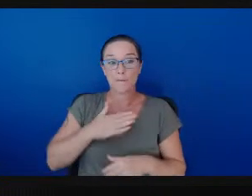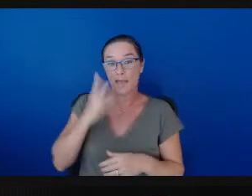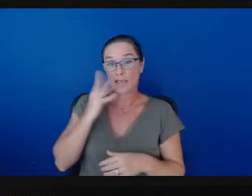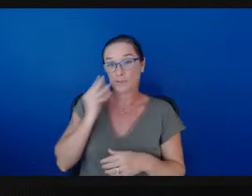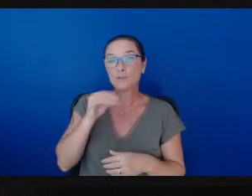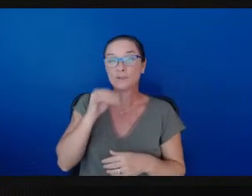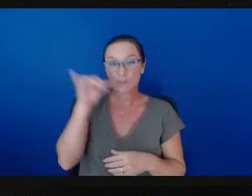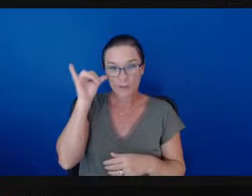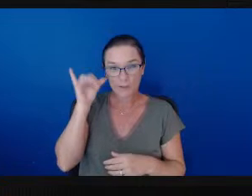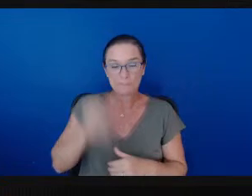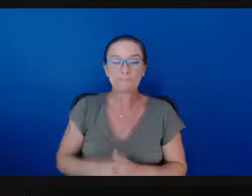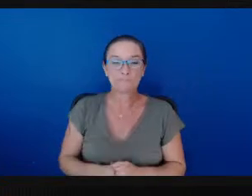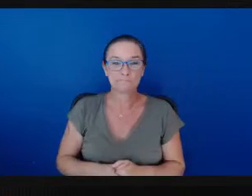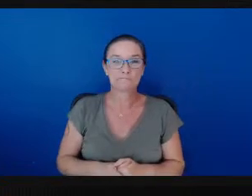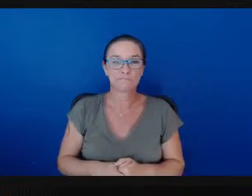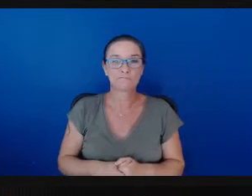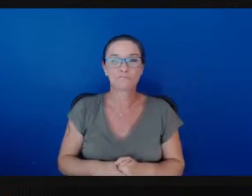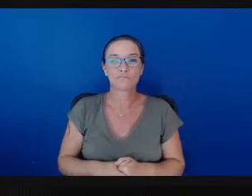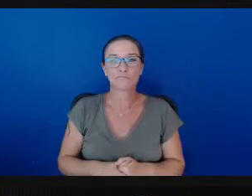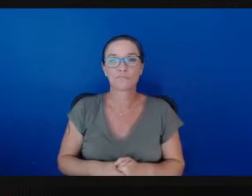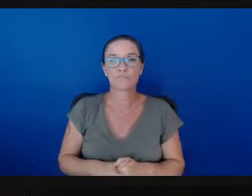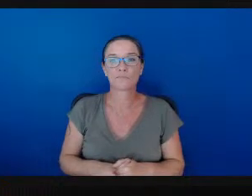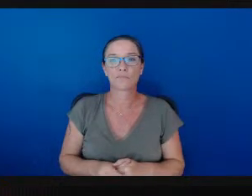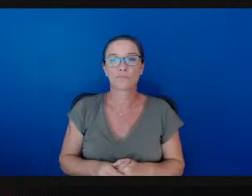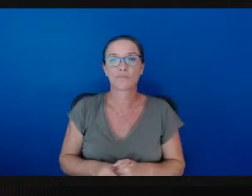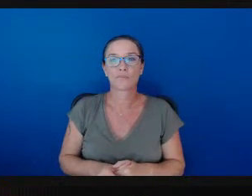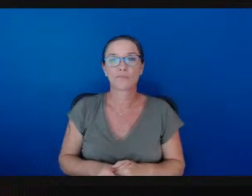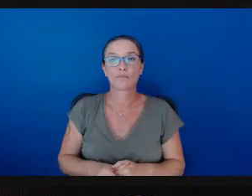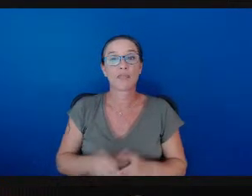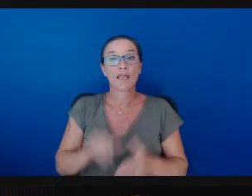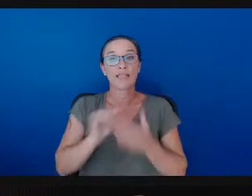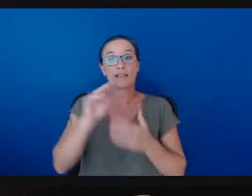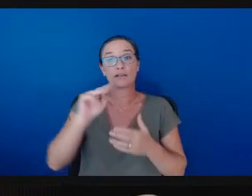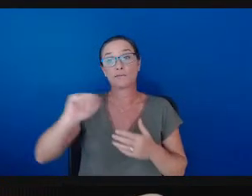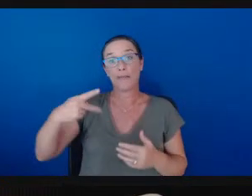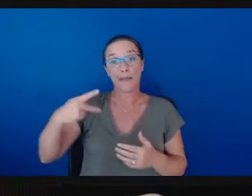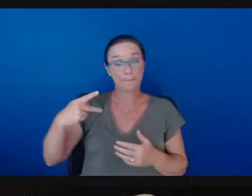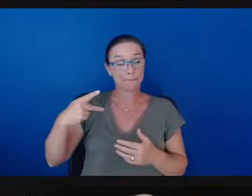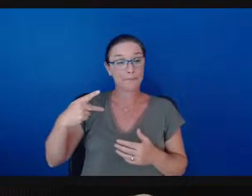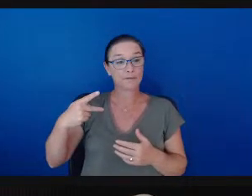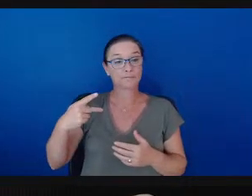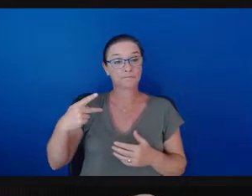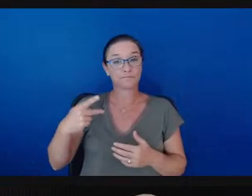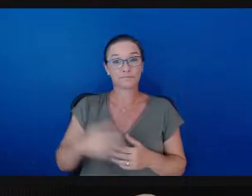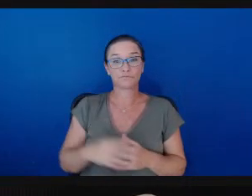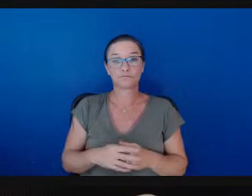is what I can share. So that's the map and how things look.